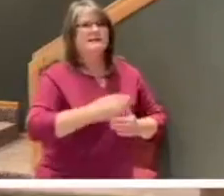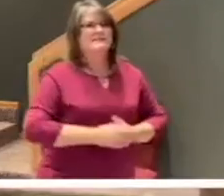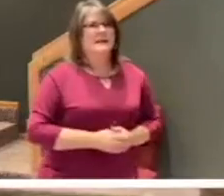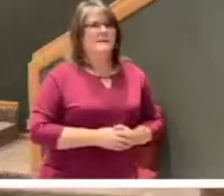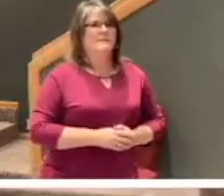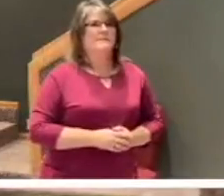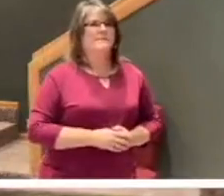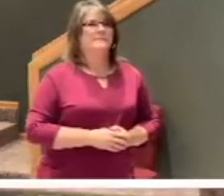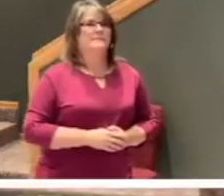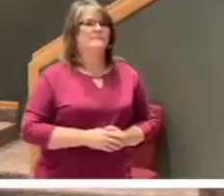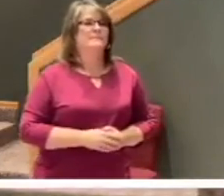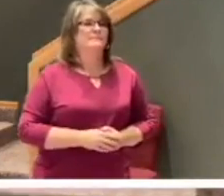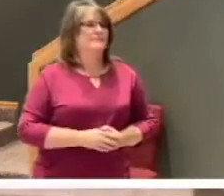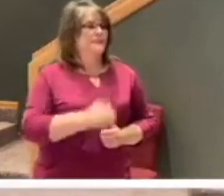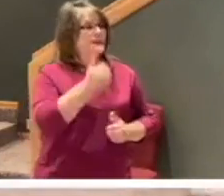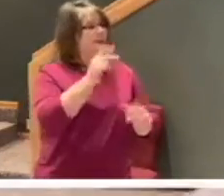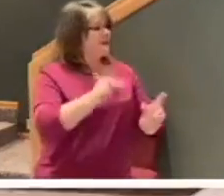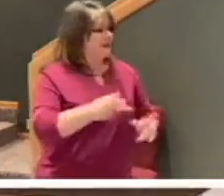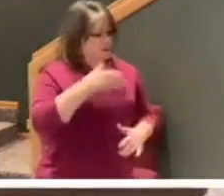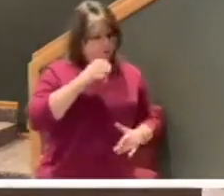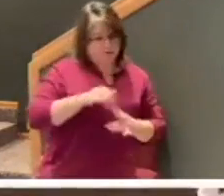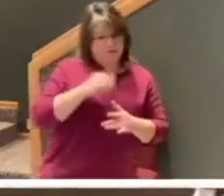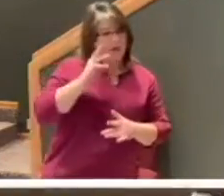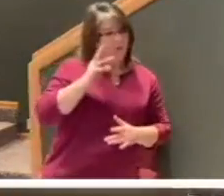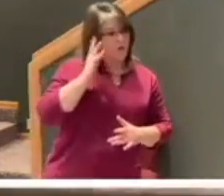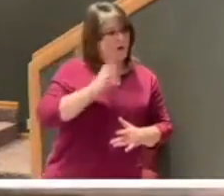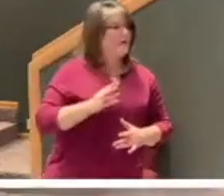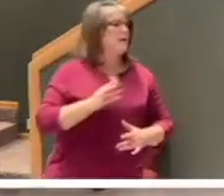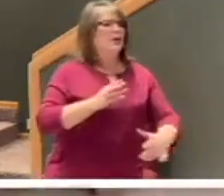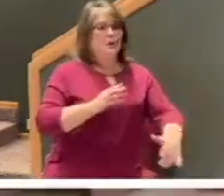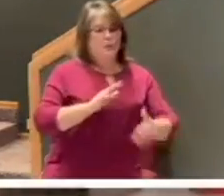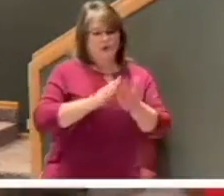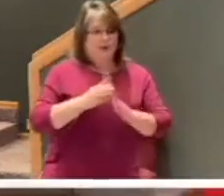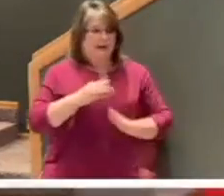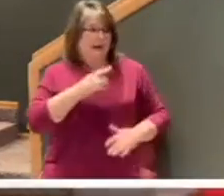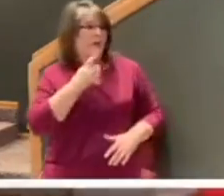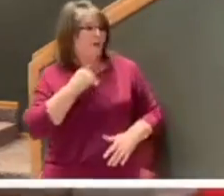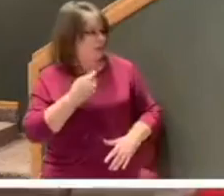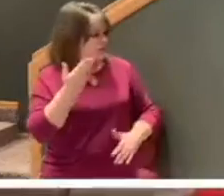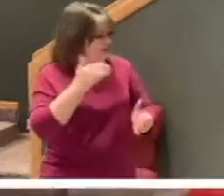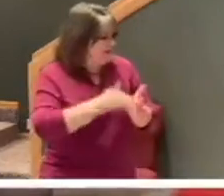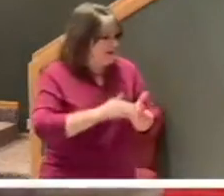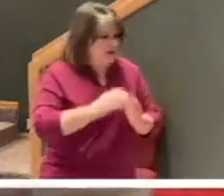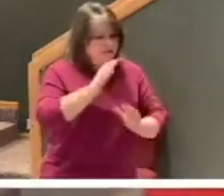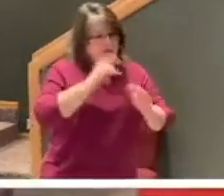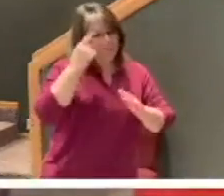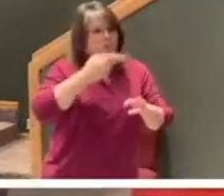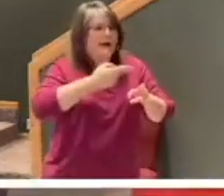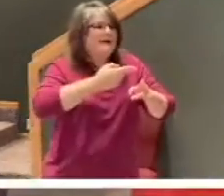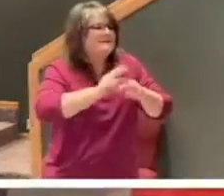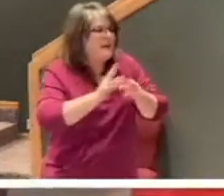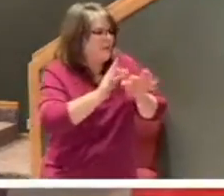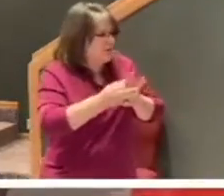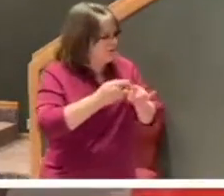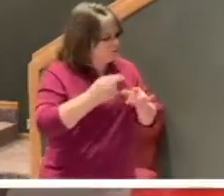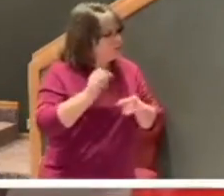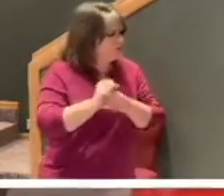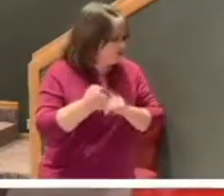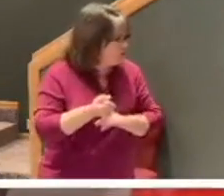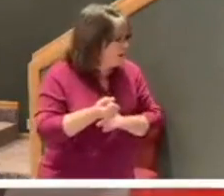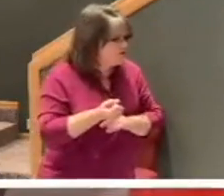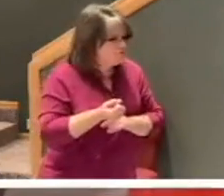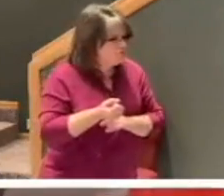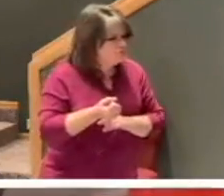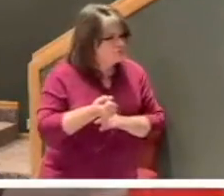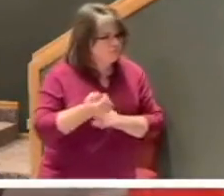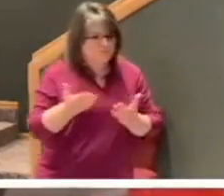there. Anyone who drinks this water will soon become thirsty again. So she was looking for a temporary fix to her situation.